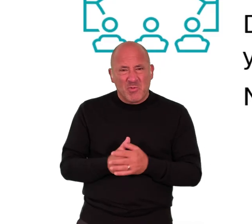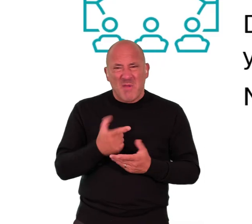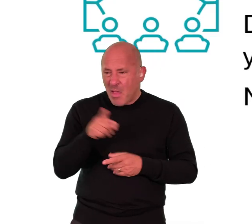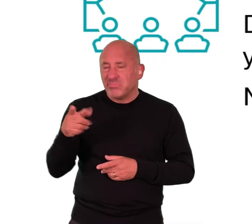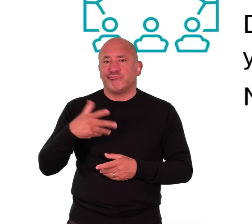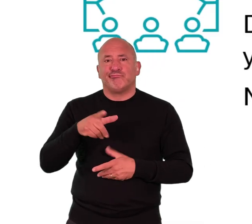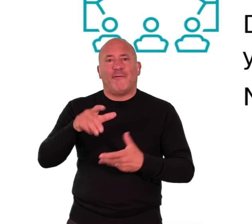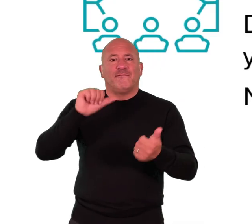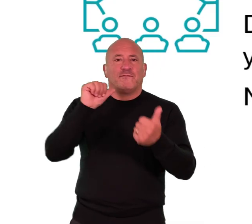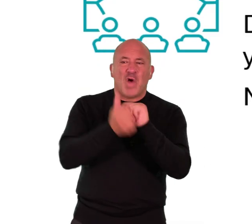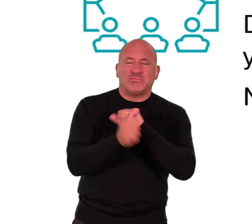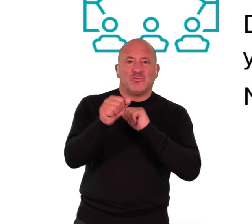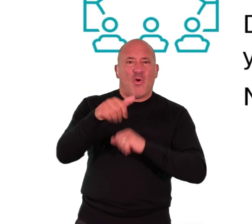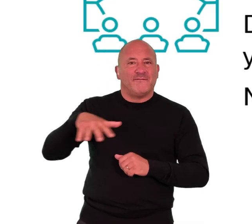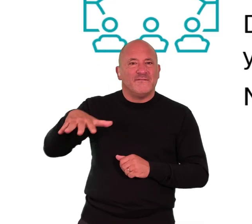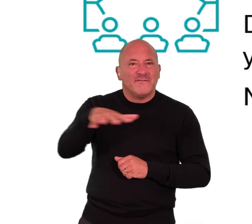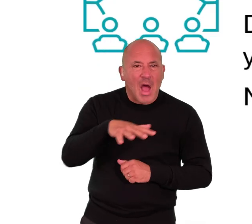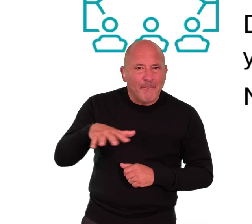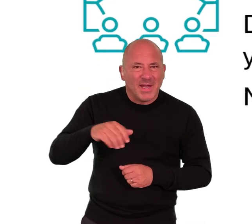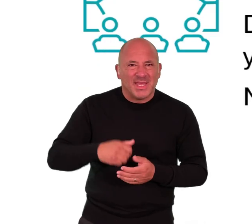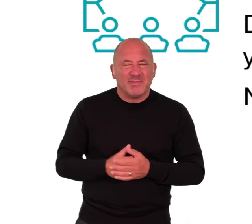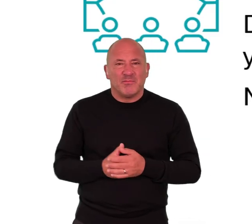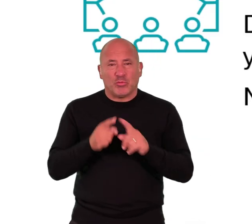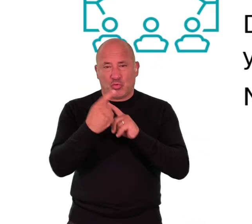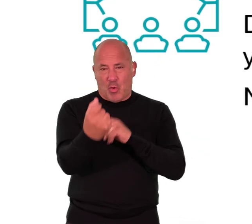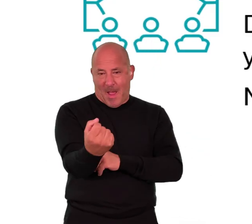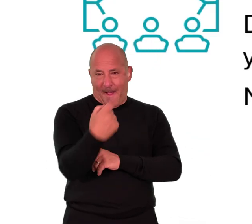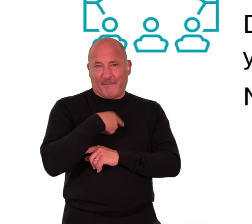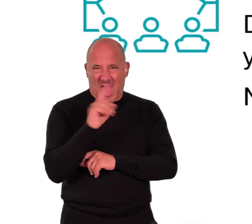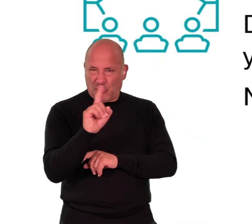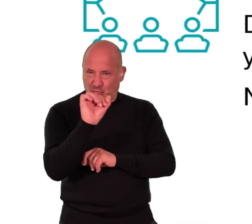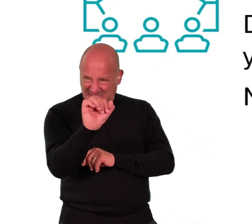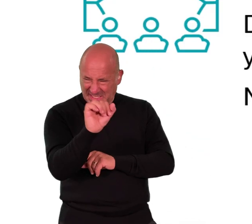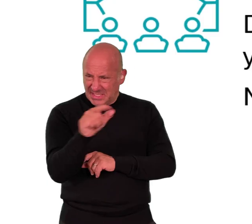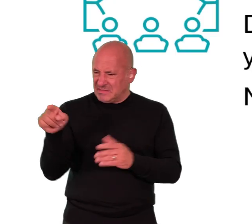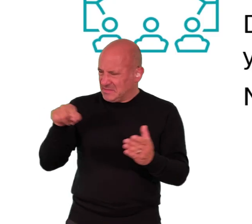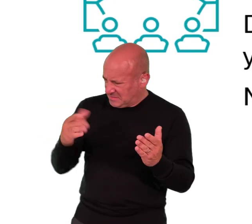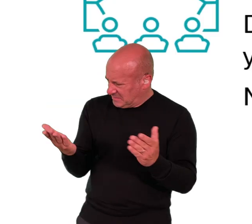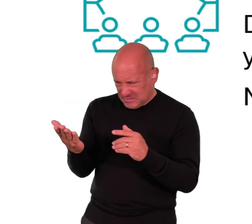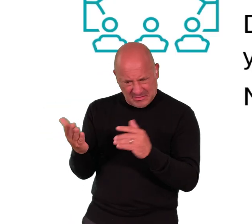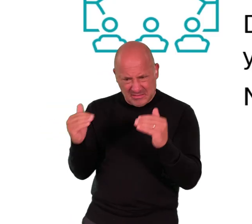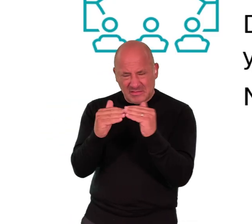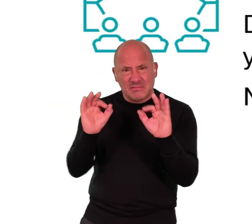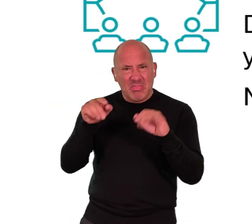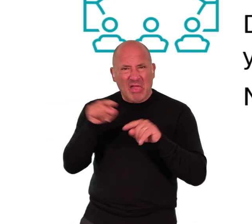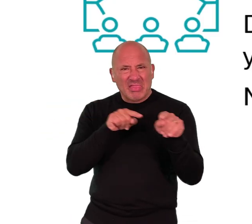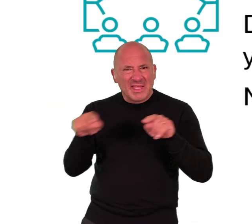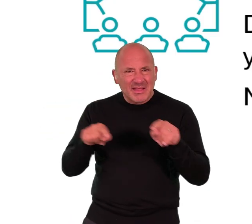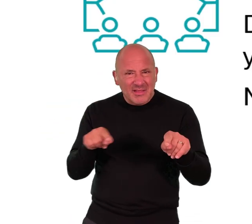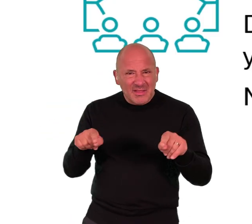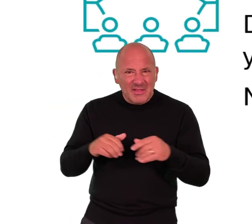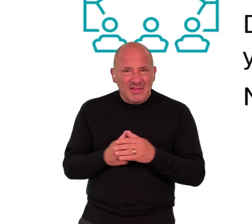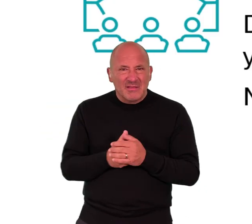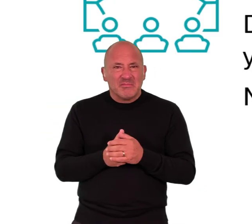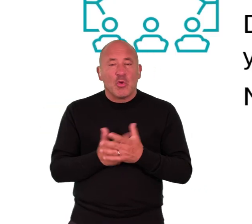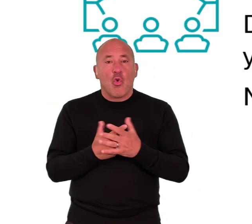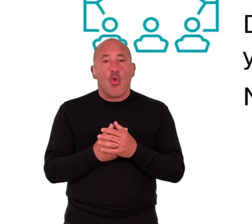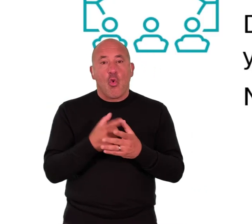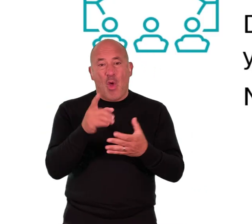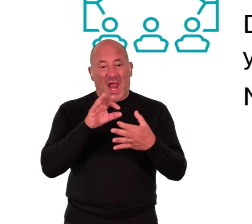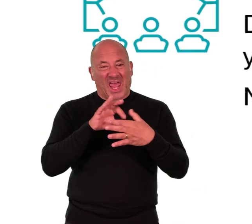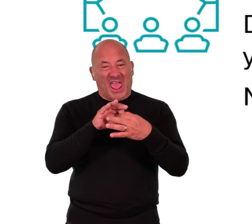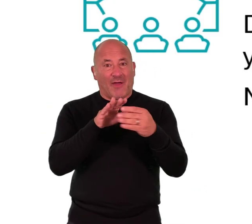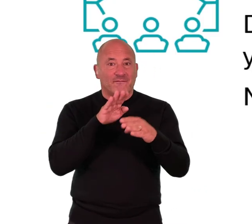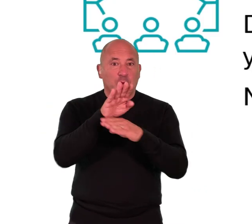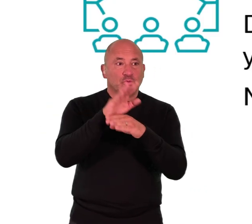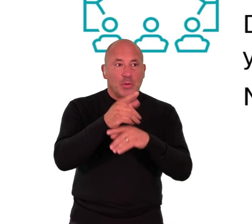you're applying for, or doesn't cover the future opportunities it might lead to. And these things can make your application